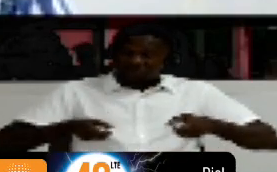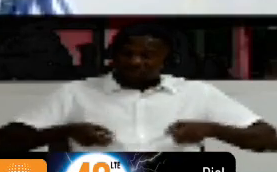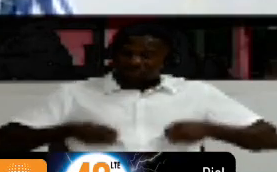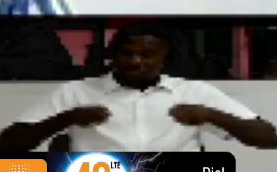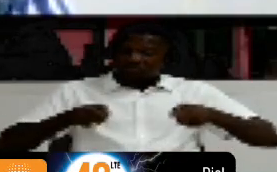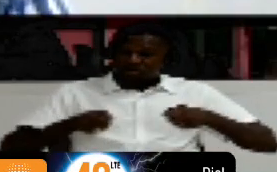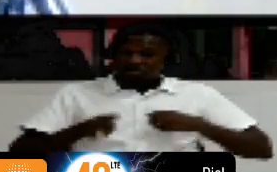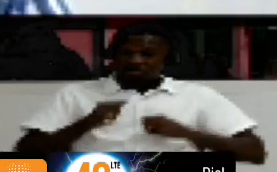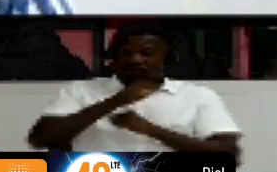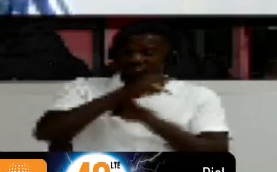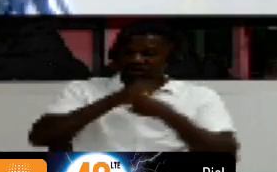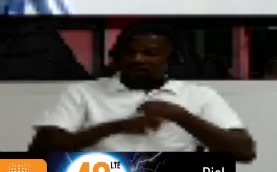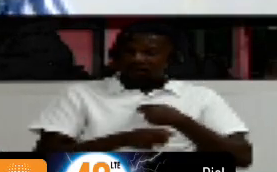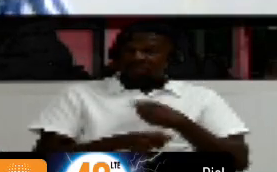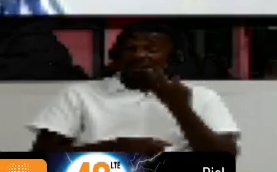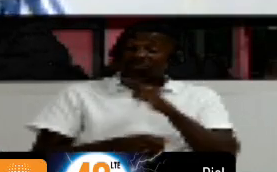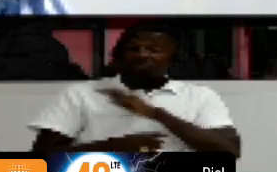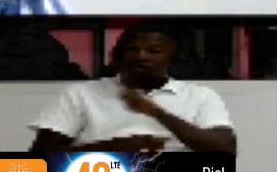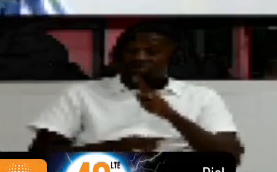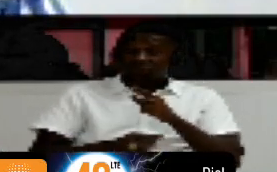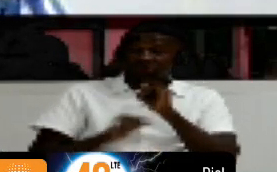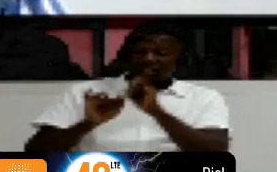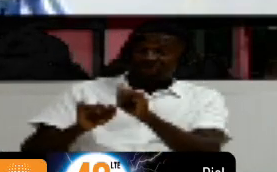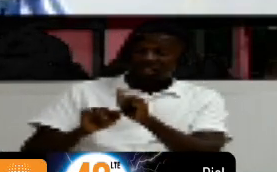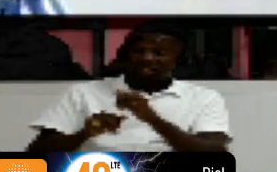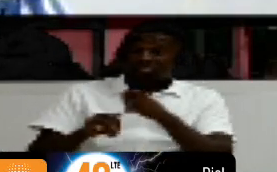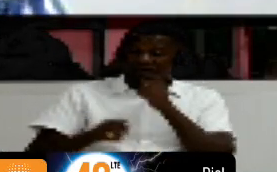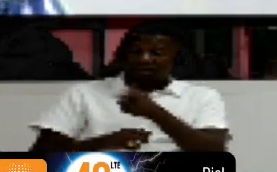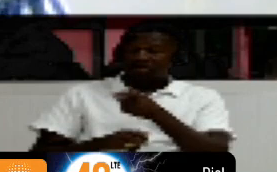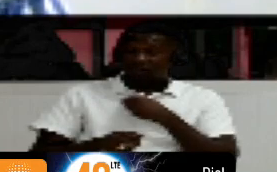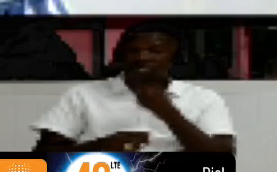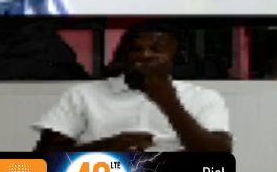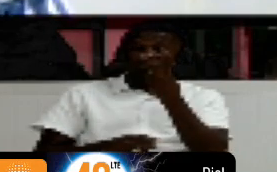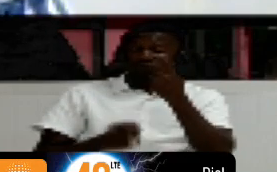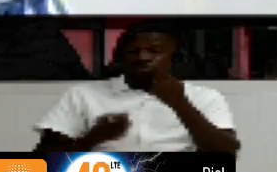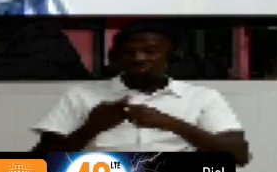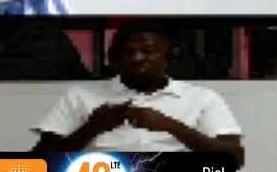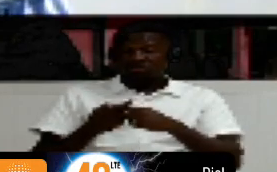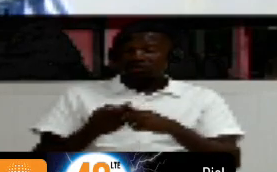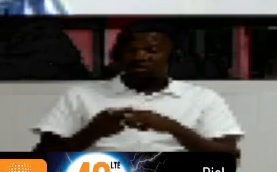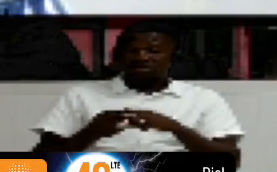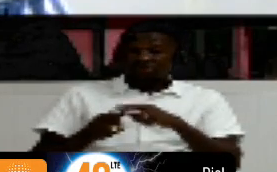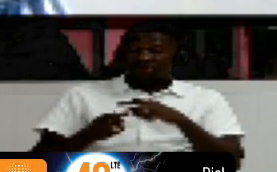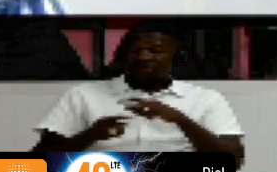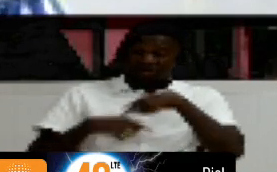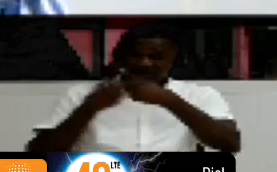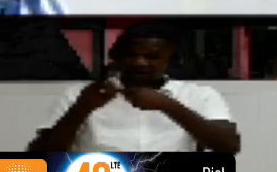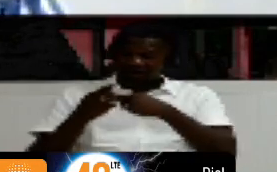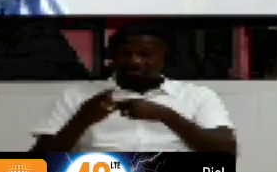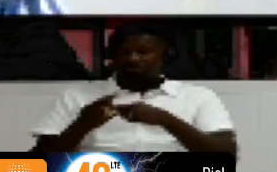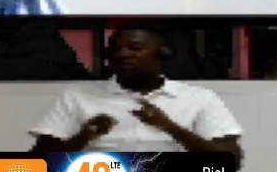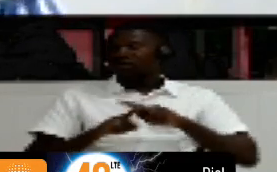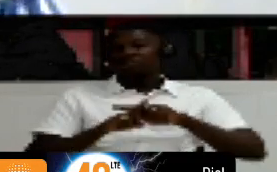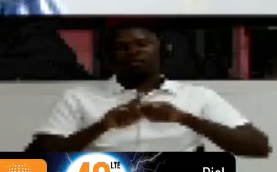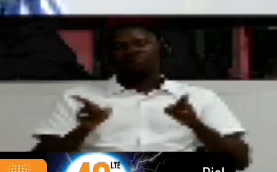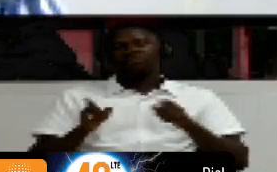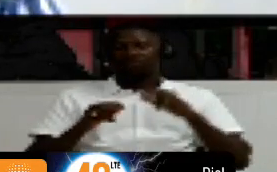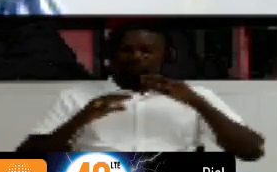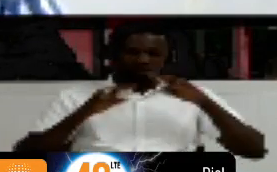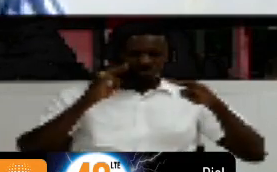not stay that 2 months extra, it could have been a different story, especially